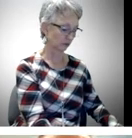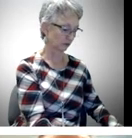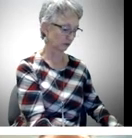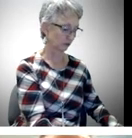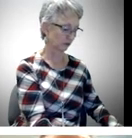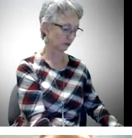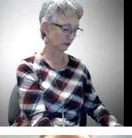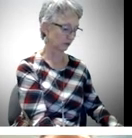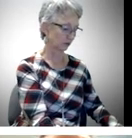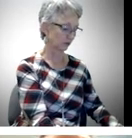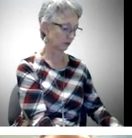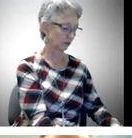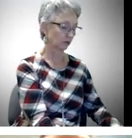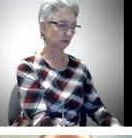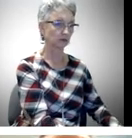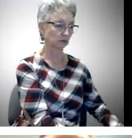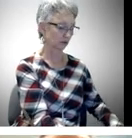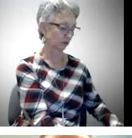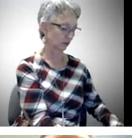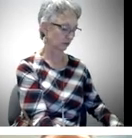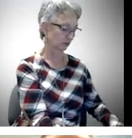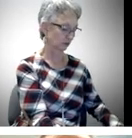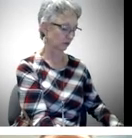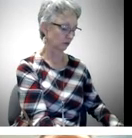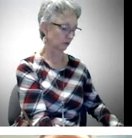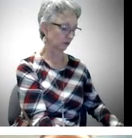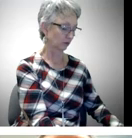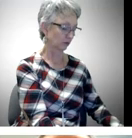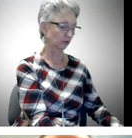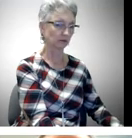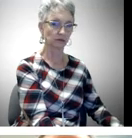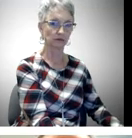1357.056, there is a sample supported